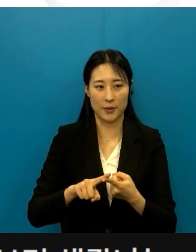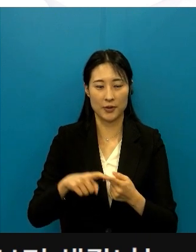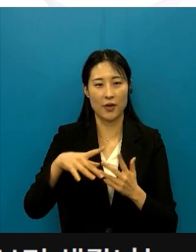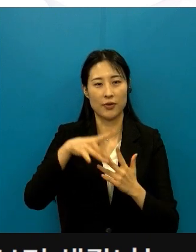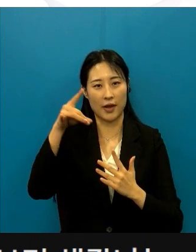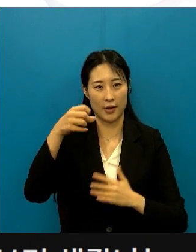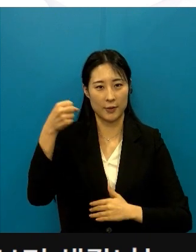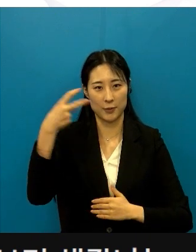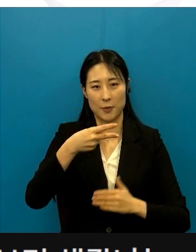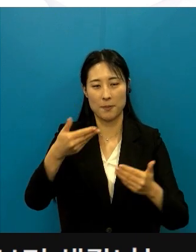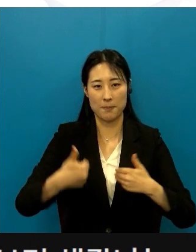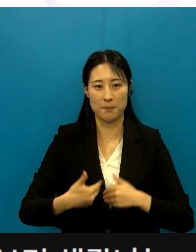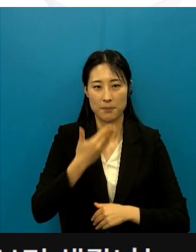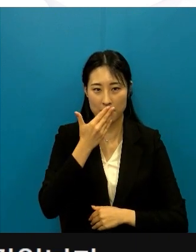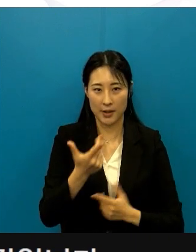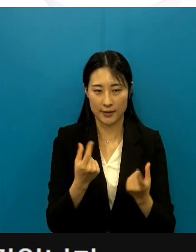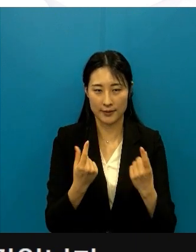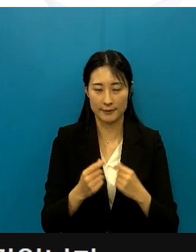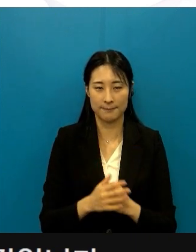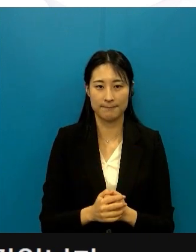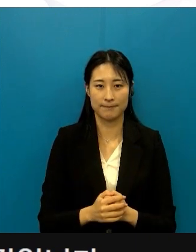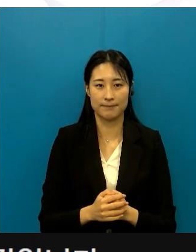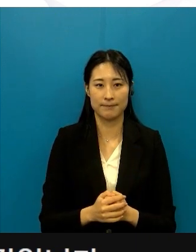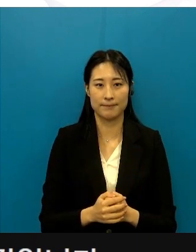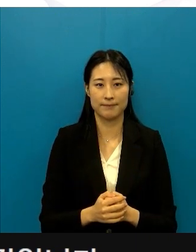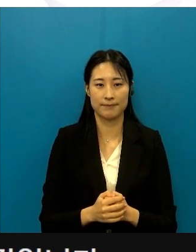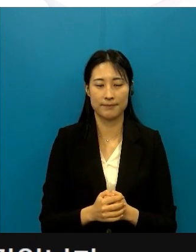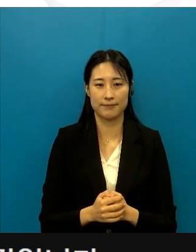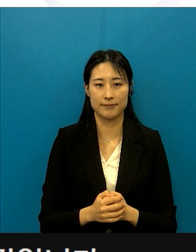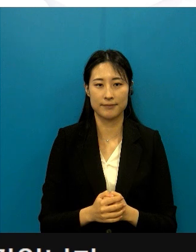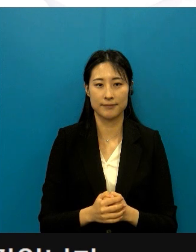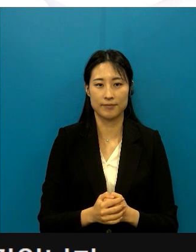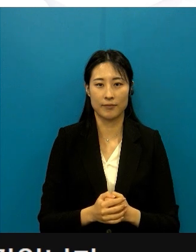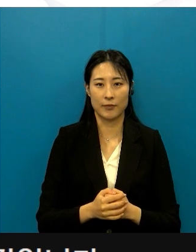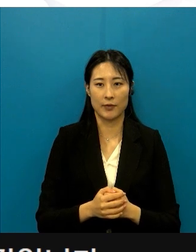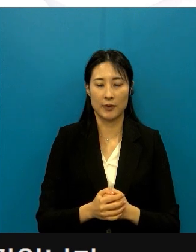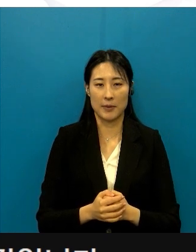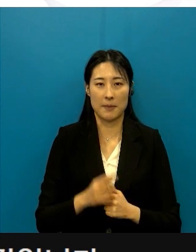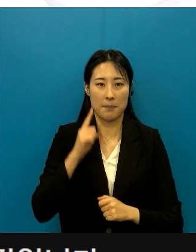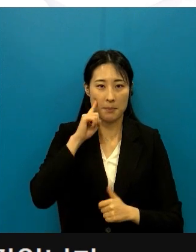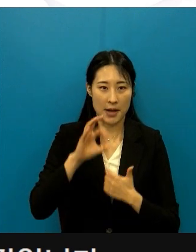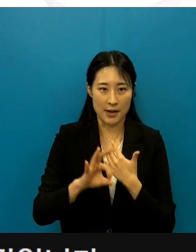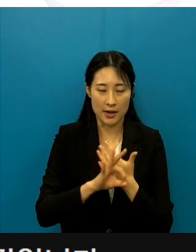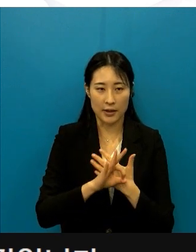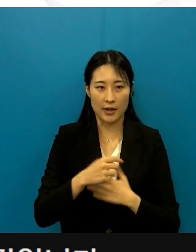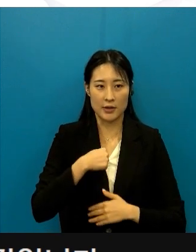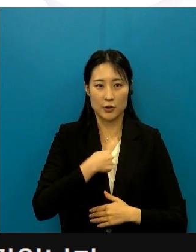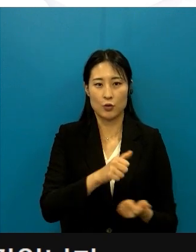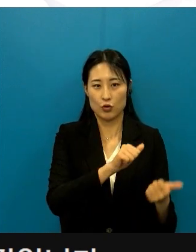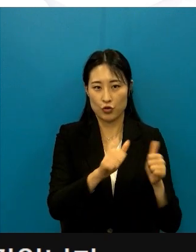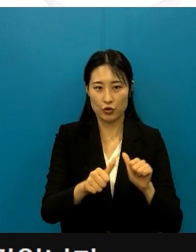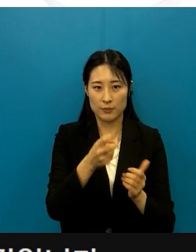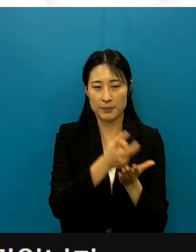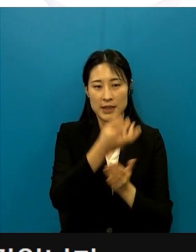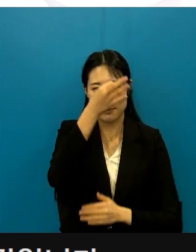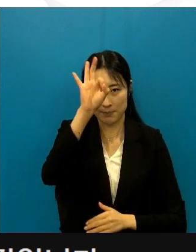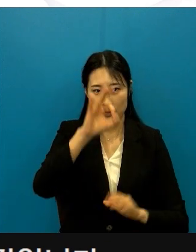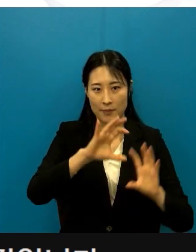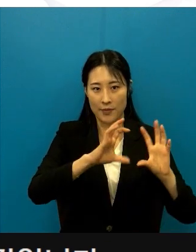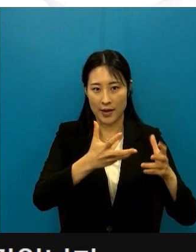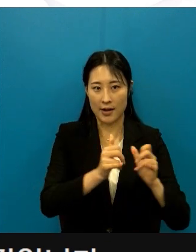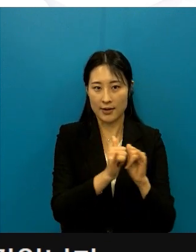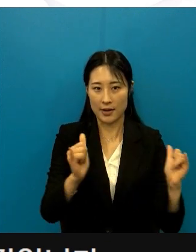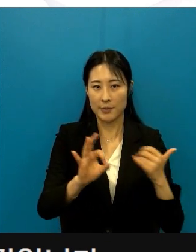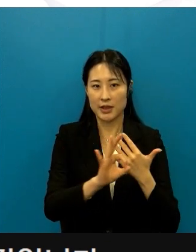Netherlands, or now Canada, Victoria, Australia.